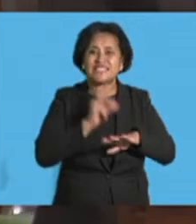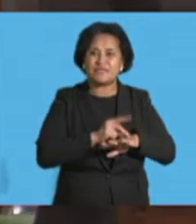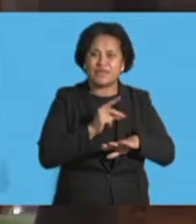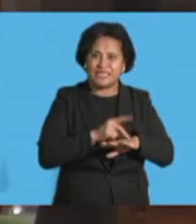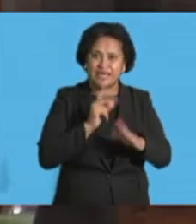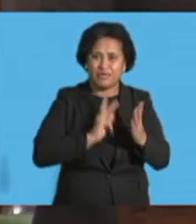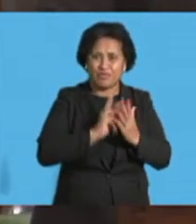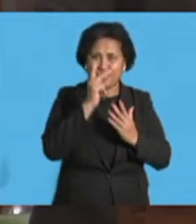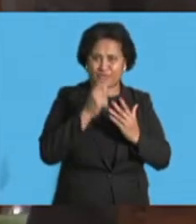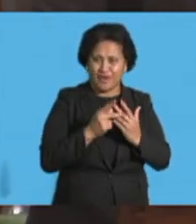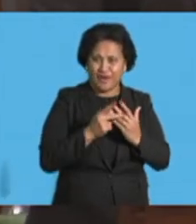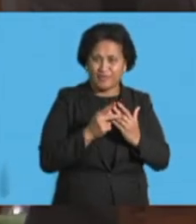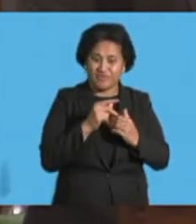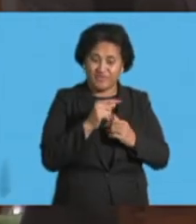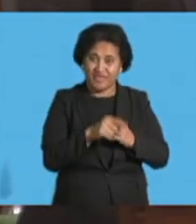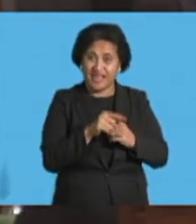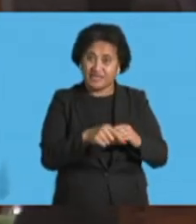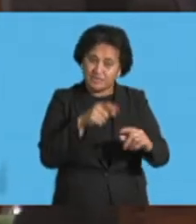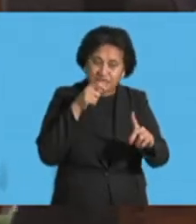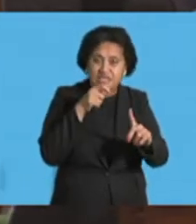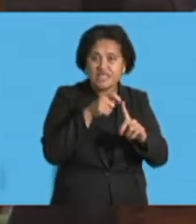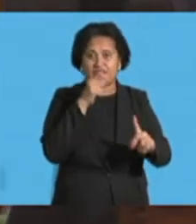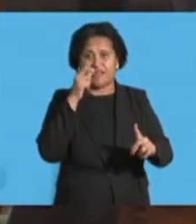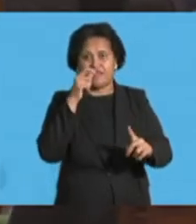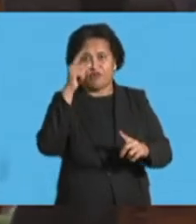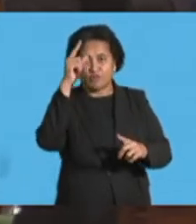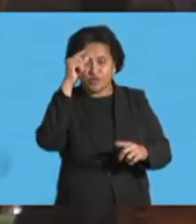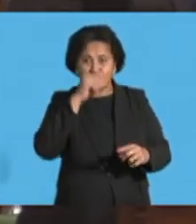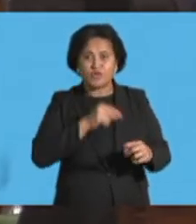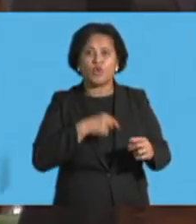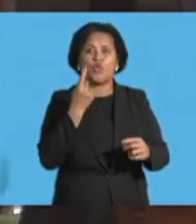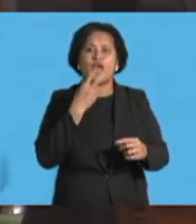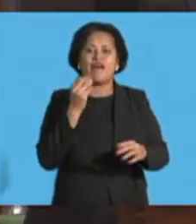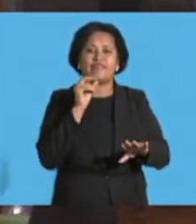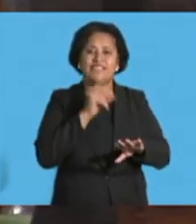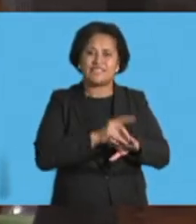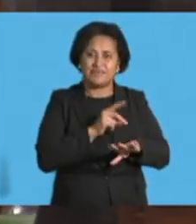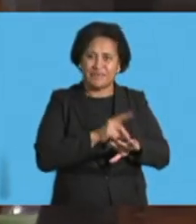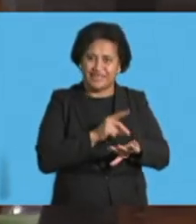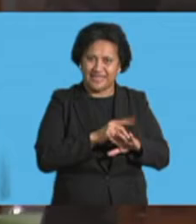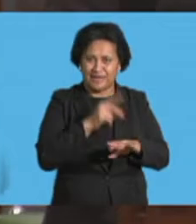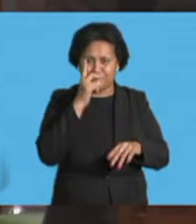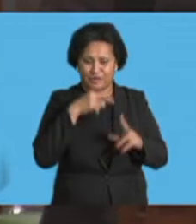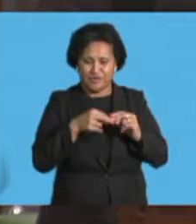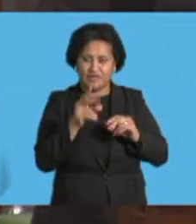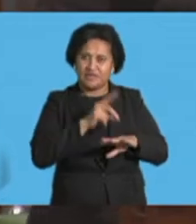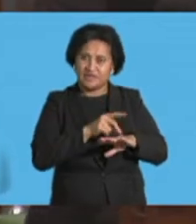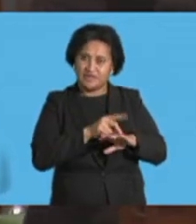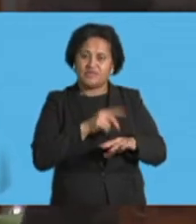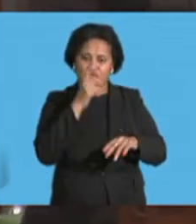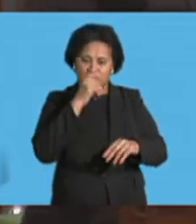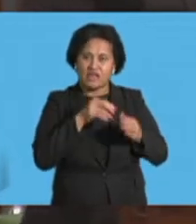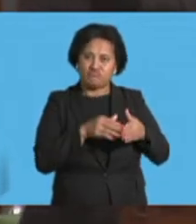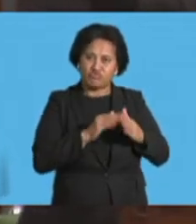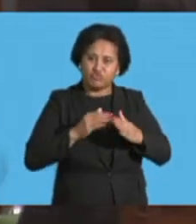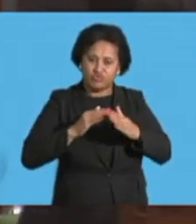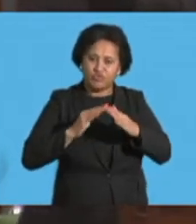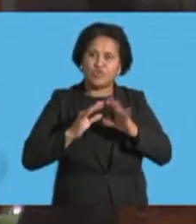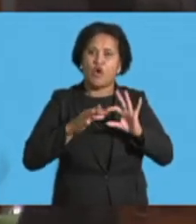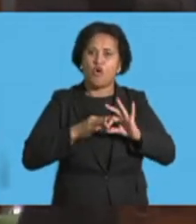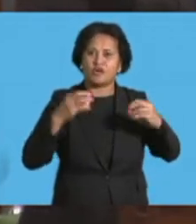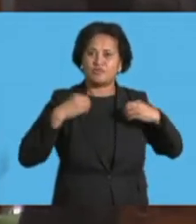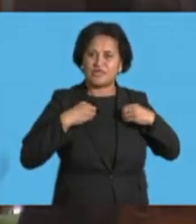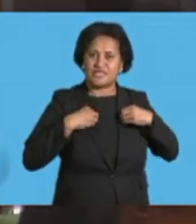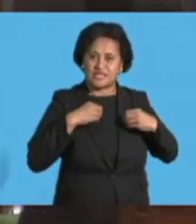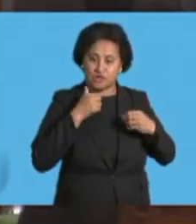Program, which is specifically for Fijians living with disabilities to engage in entrepreneurial activities using